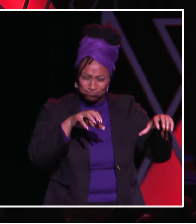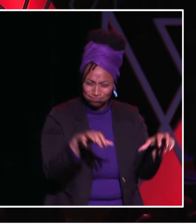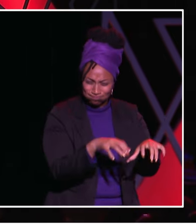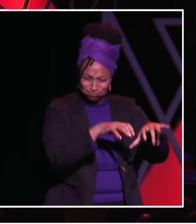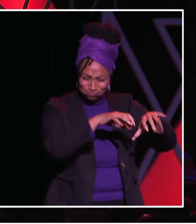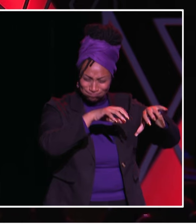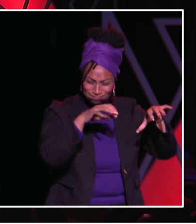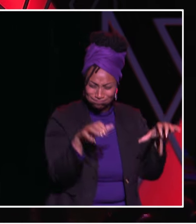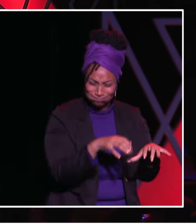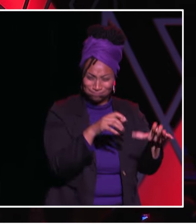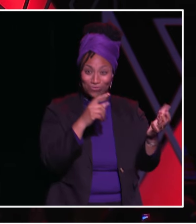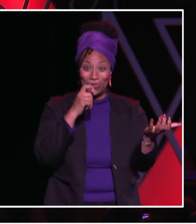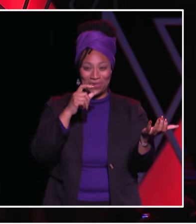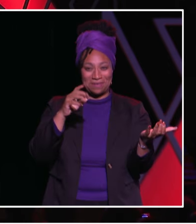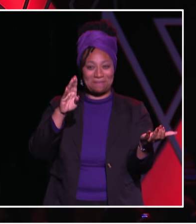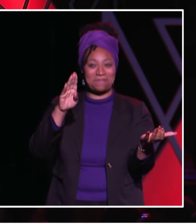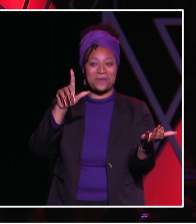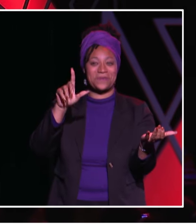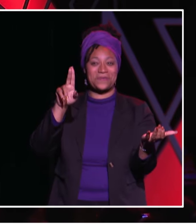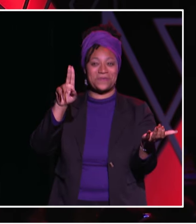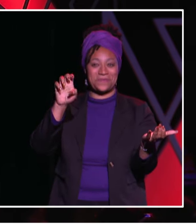Blues Alley.